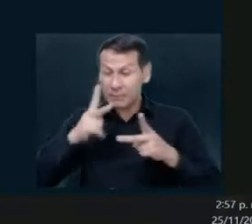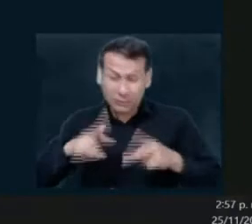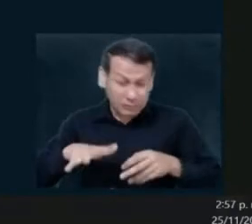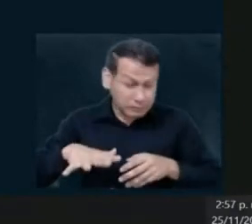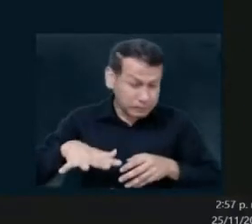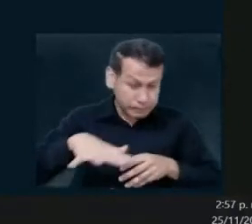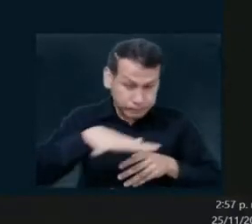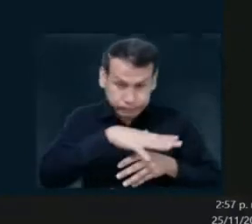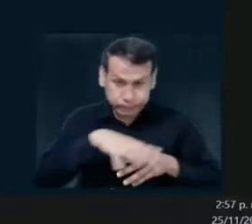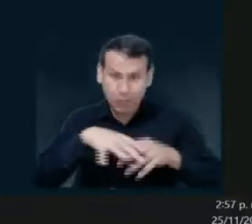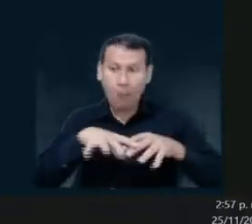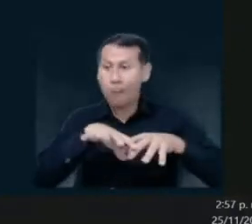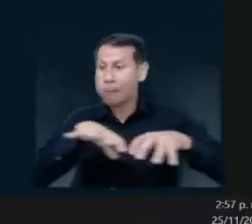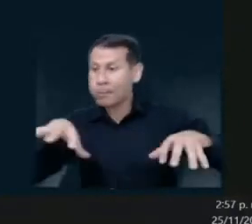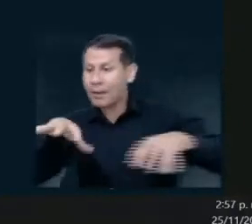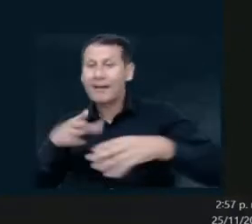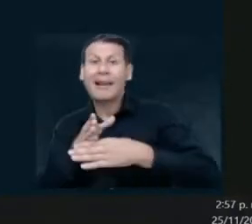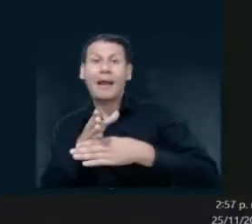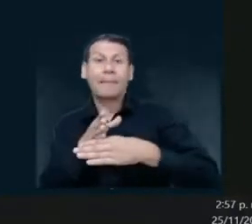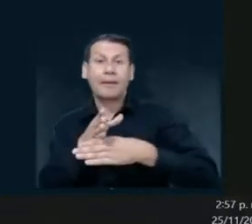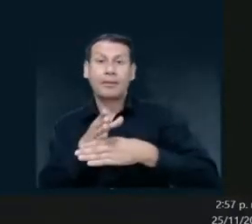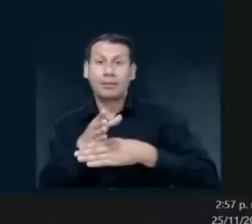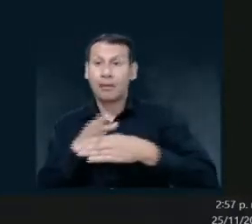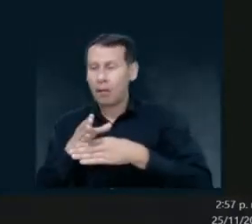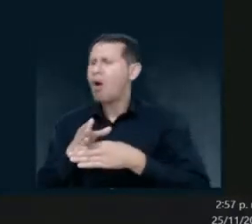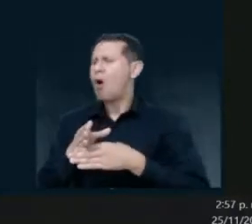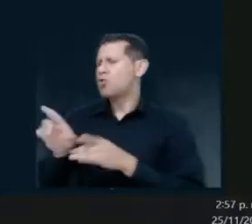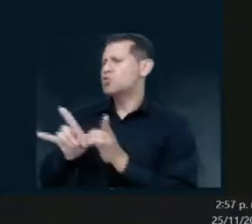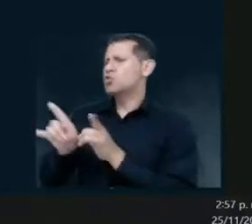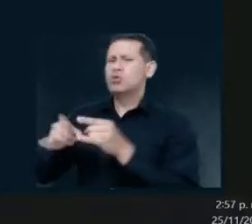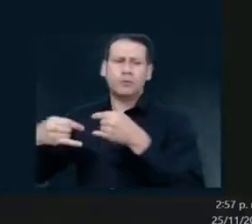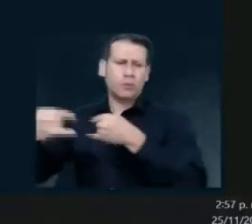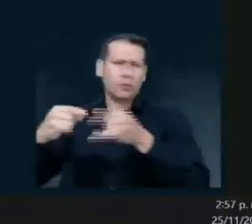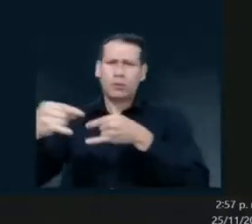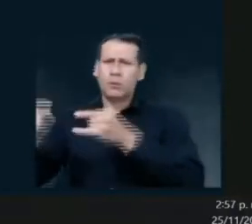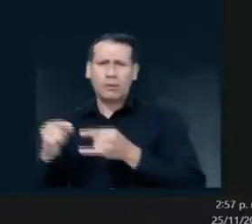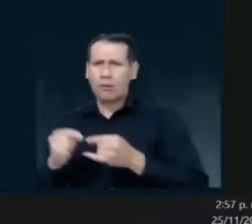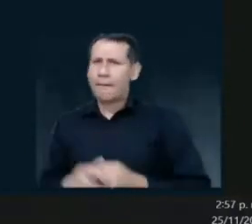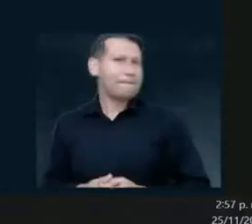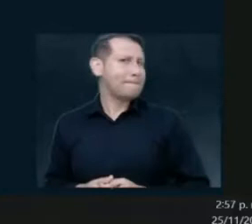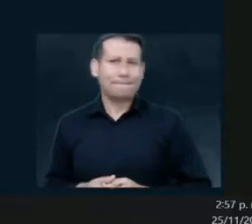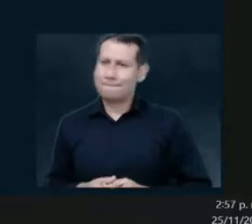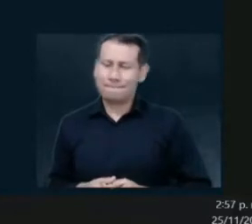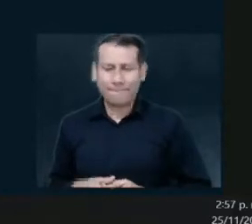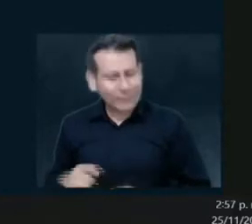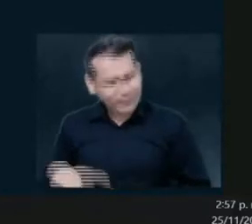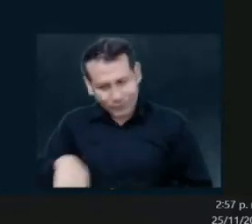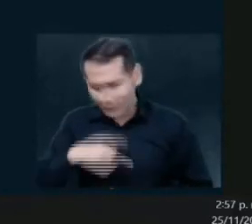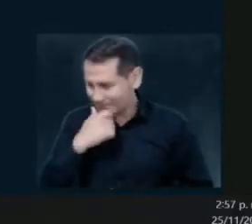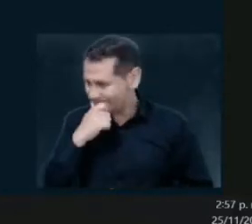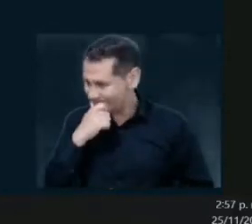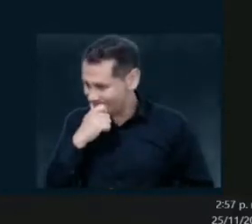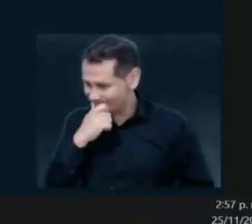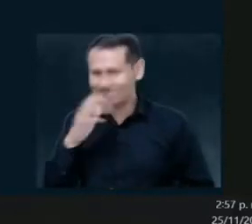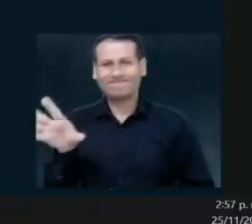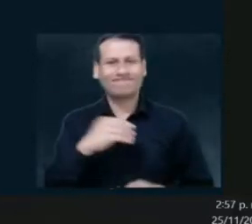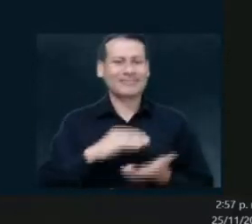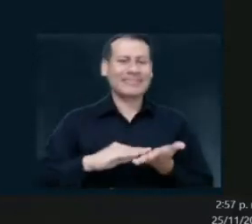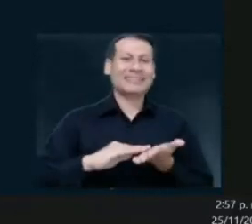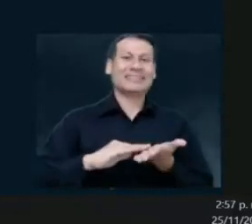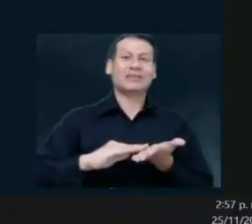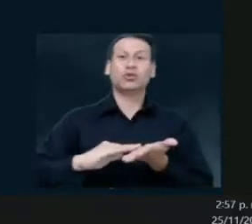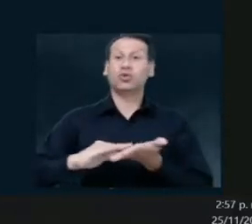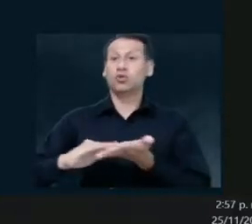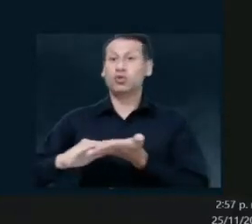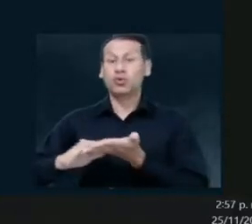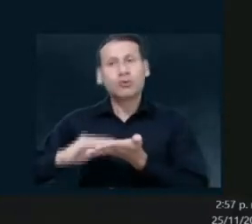and the connection is not growing as we headed in years, we have a challenge to have